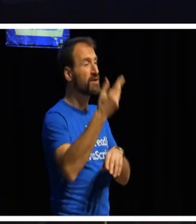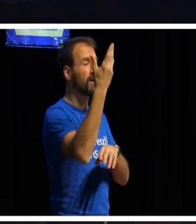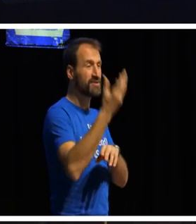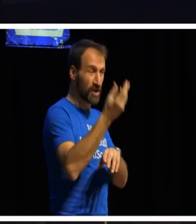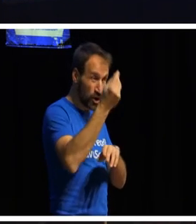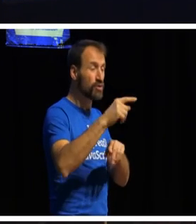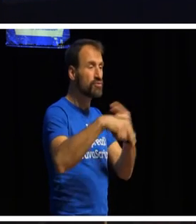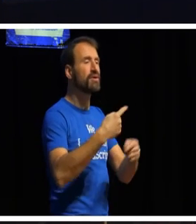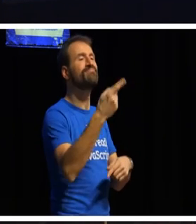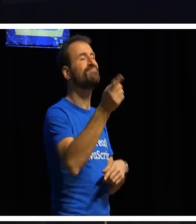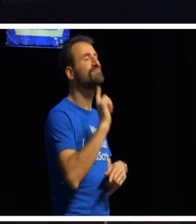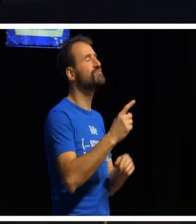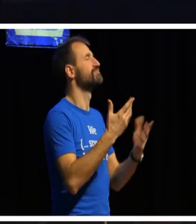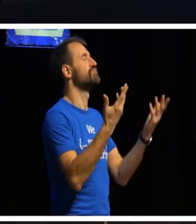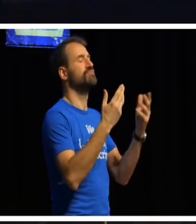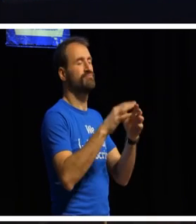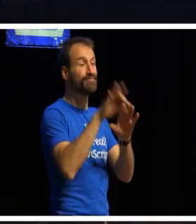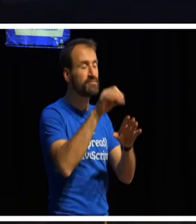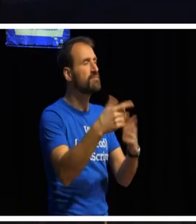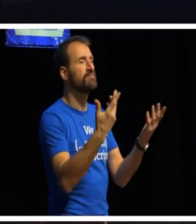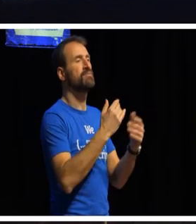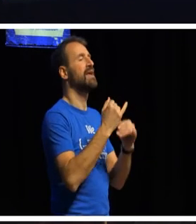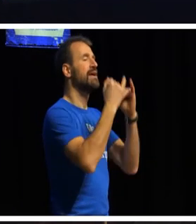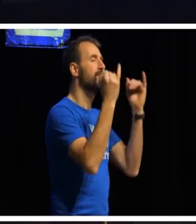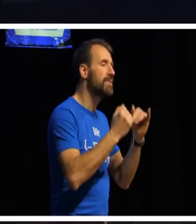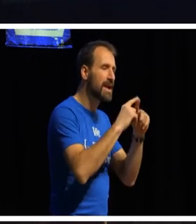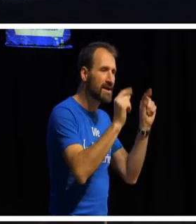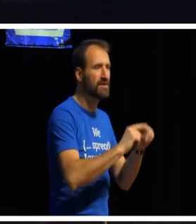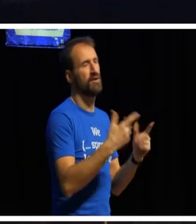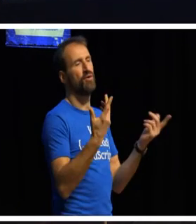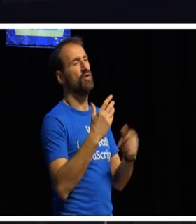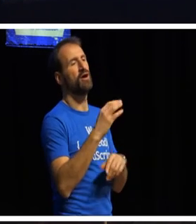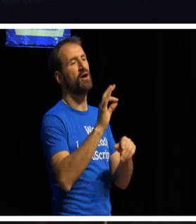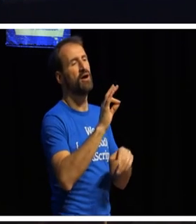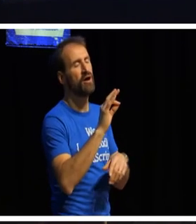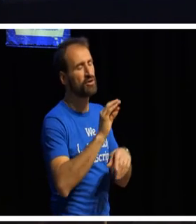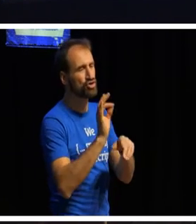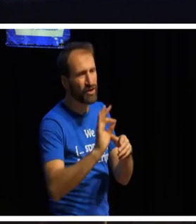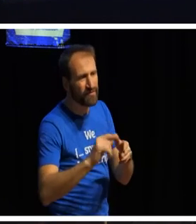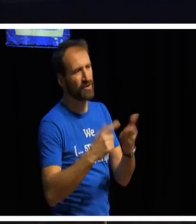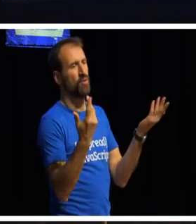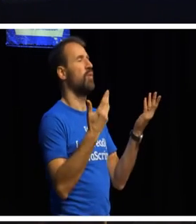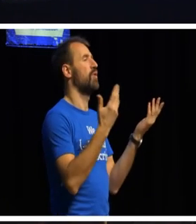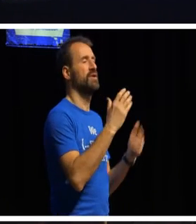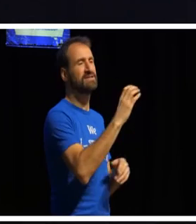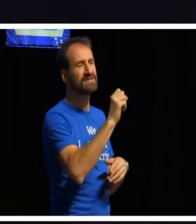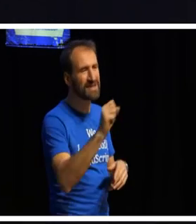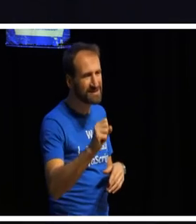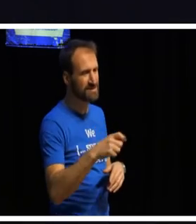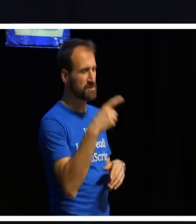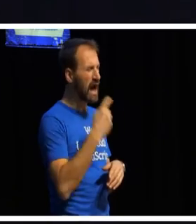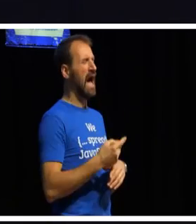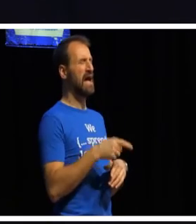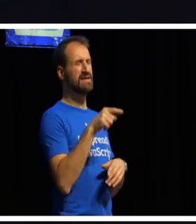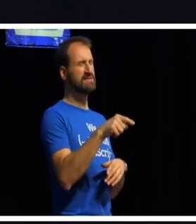like images, fonts, like CSS, and it goes, oh, hang on, some of these are needed for the very top of the page, so I'm going to devote